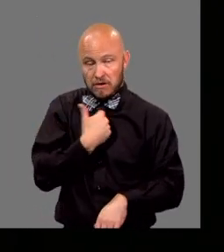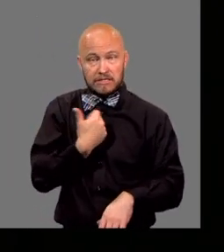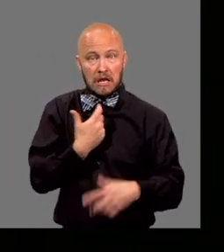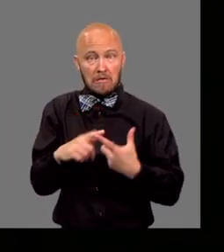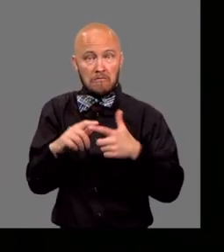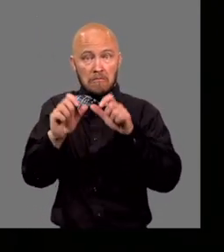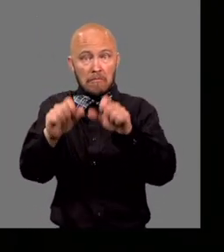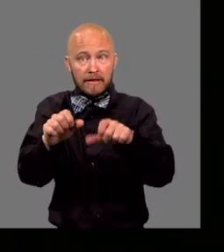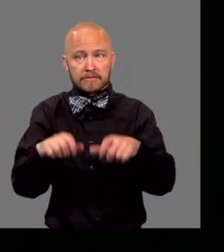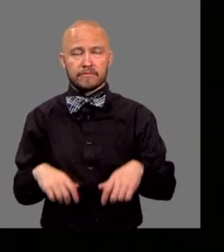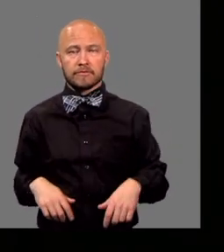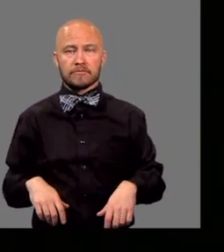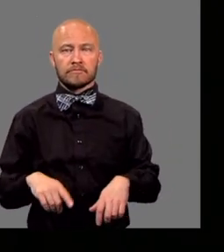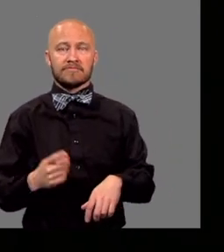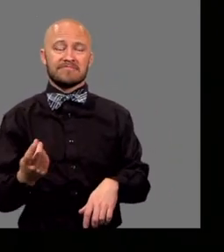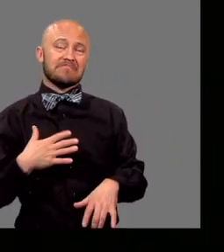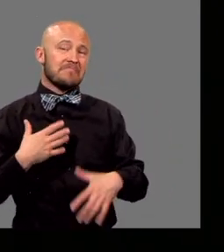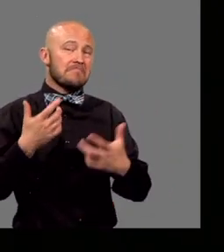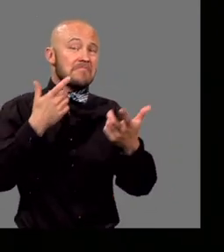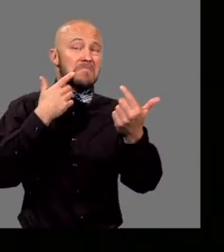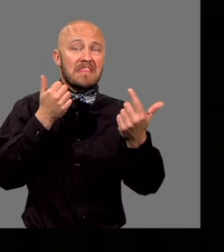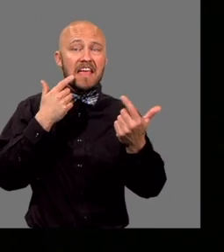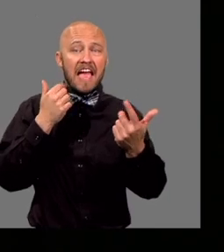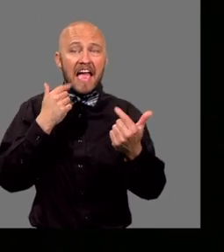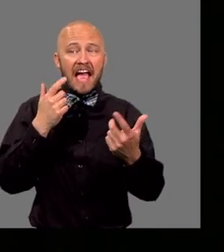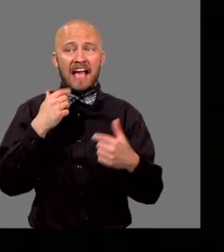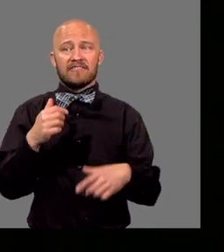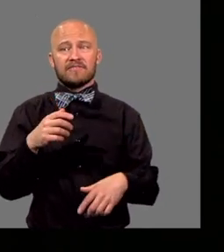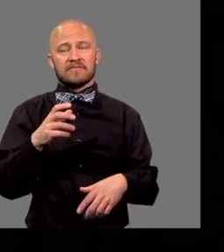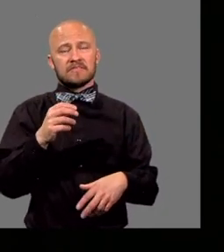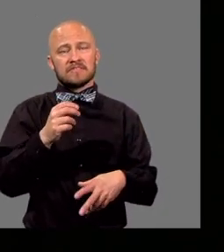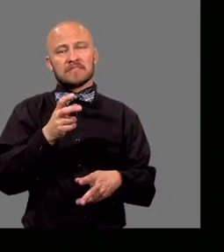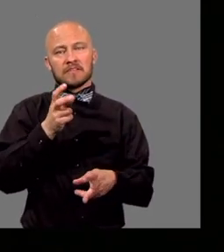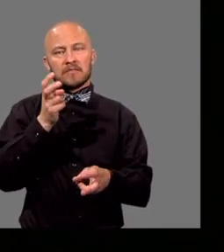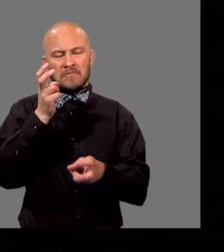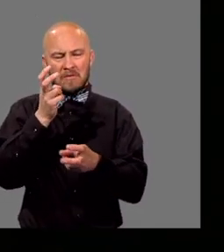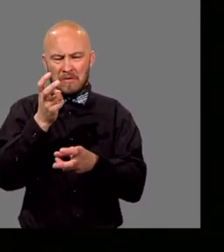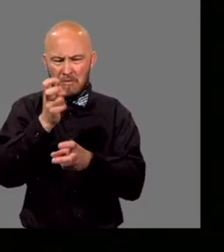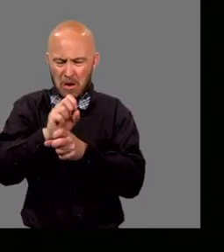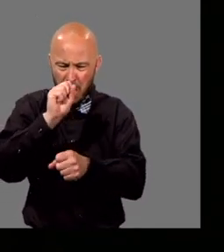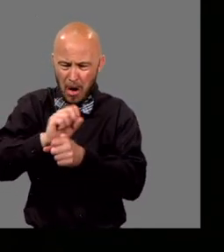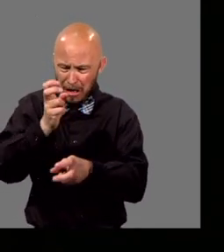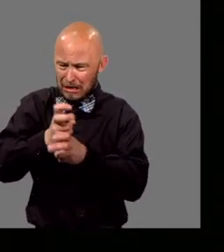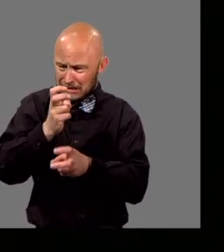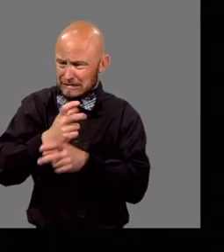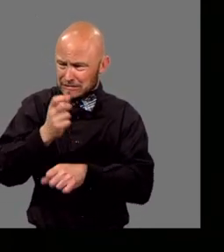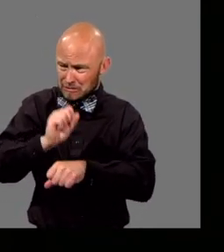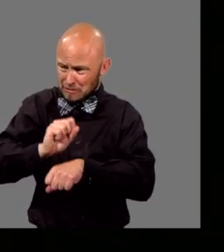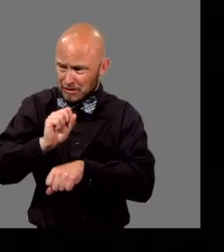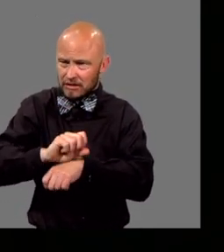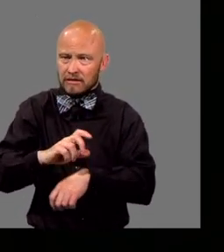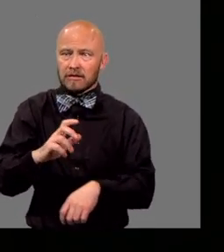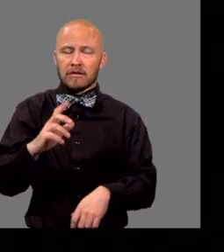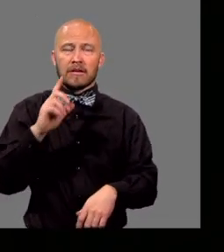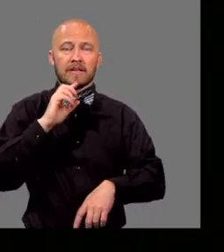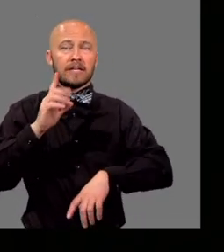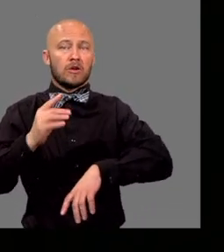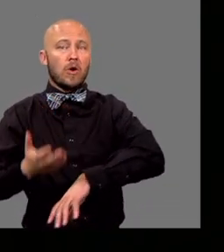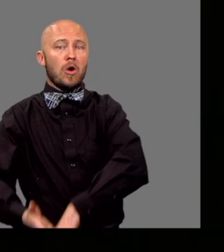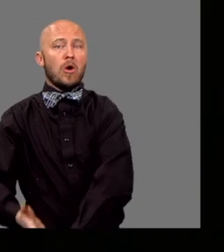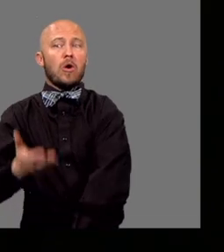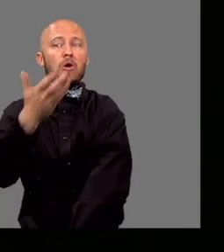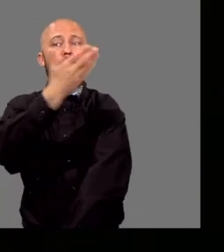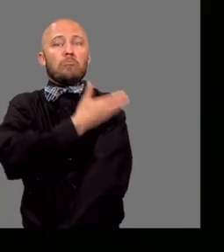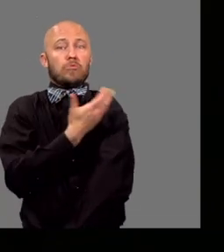yourself? Did you experience some laughs along with some hard, seemingly thankless work? How